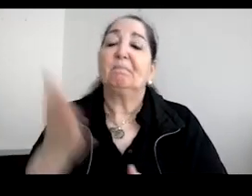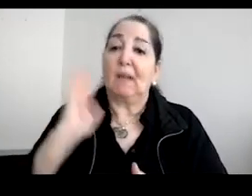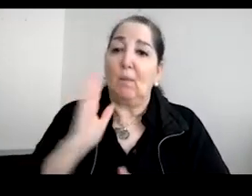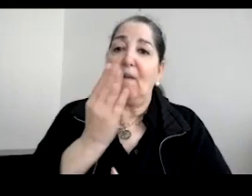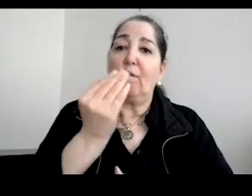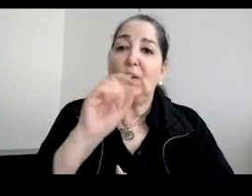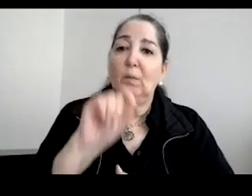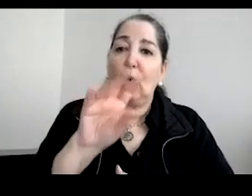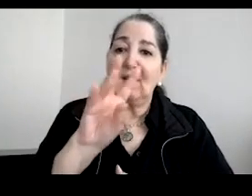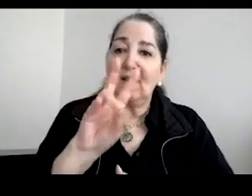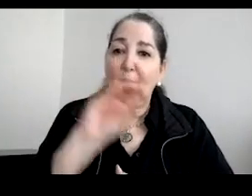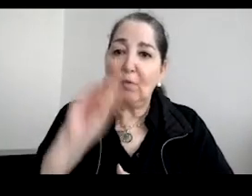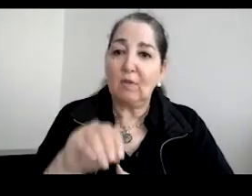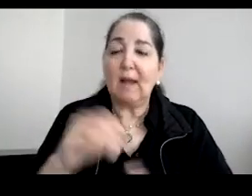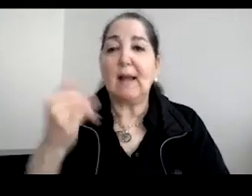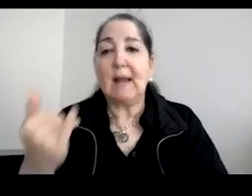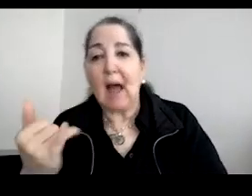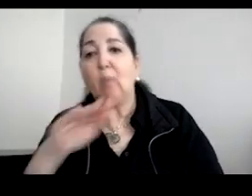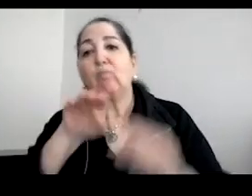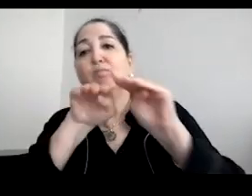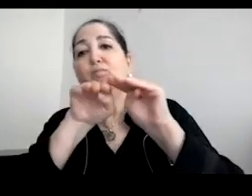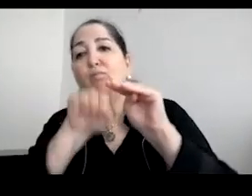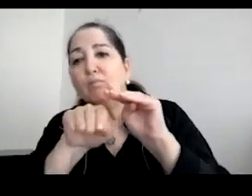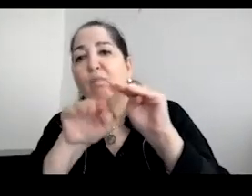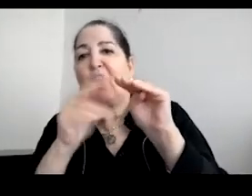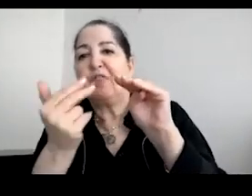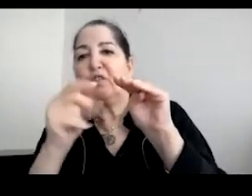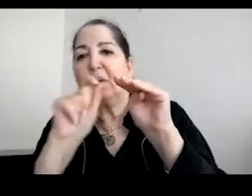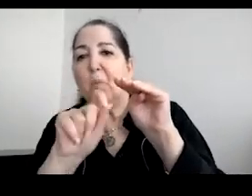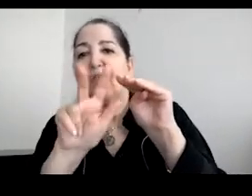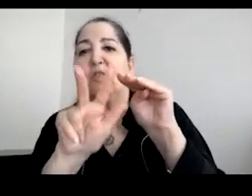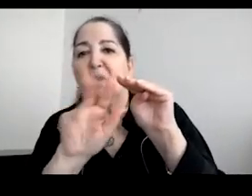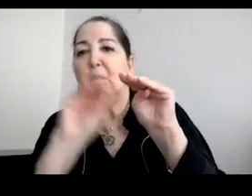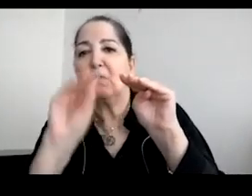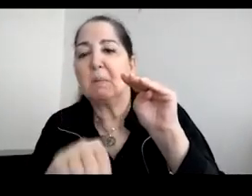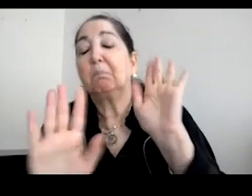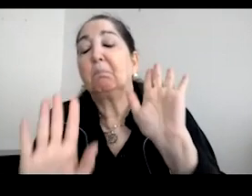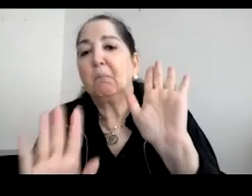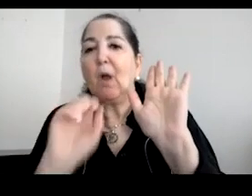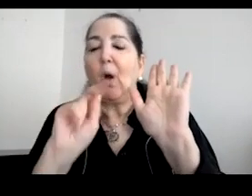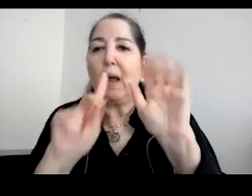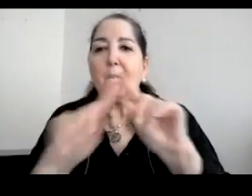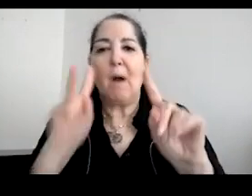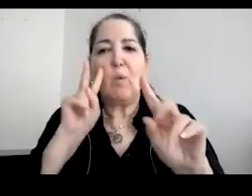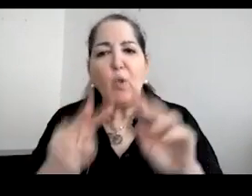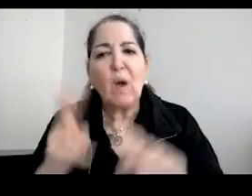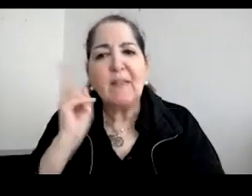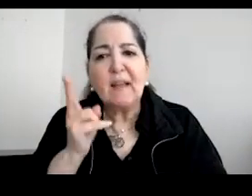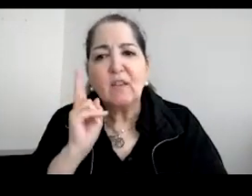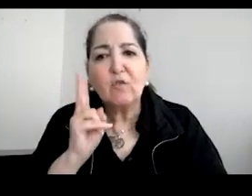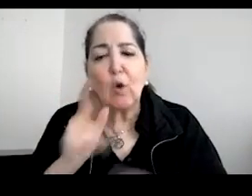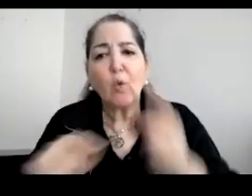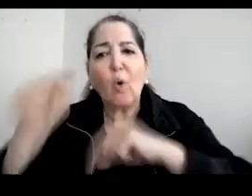to 13.3%. But still, if you look at the history of that time series going all the way back